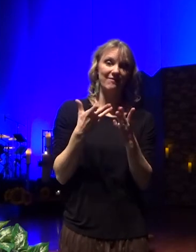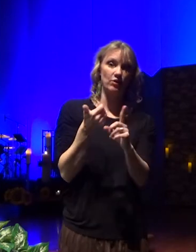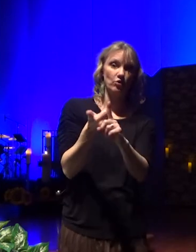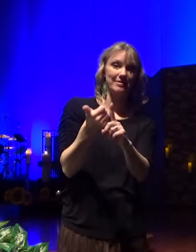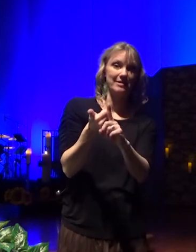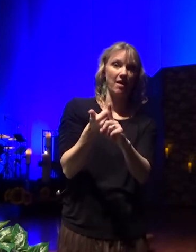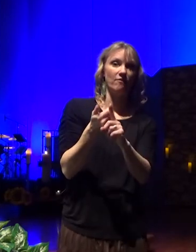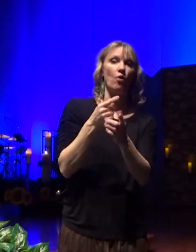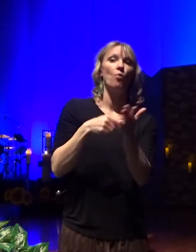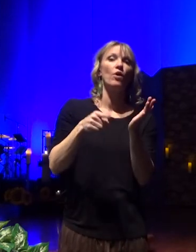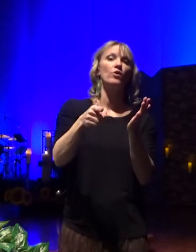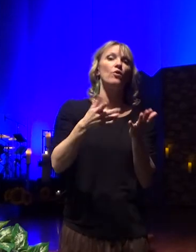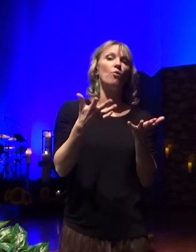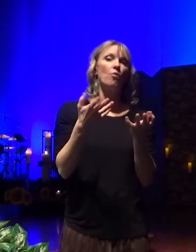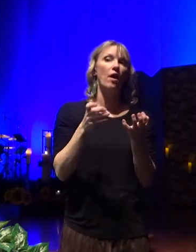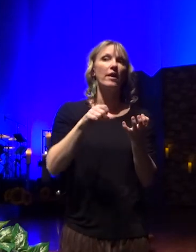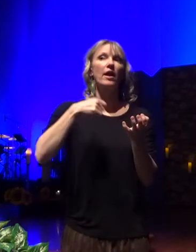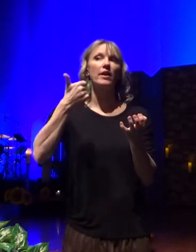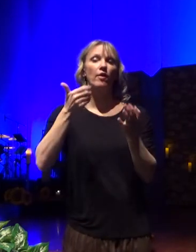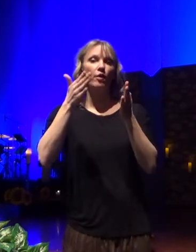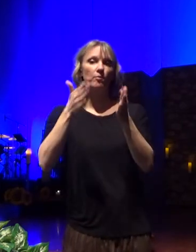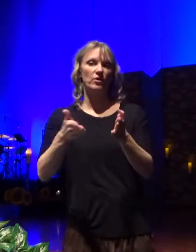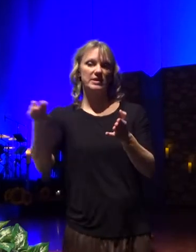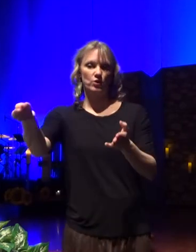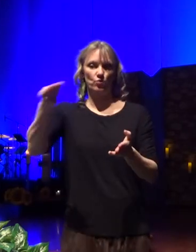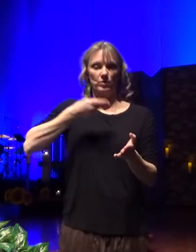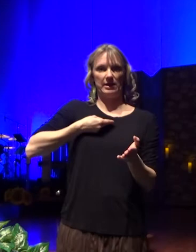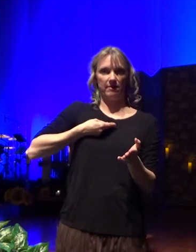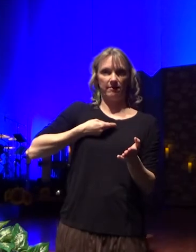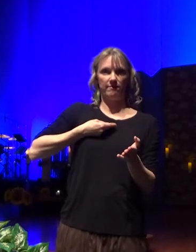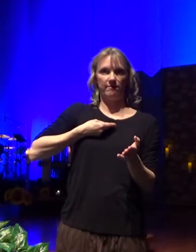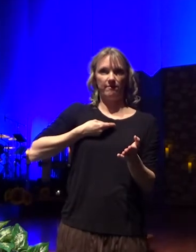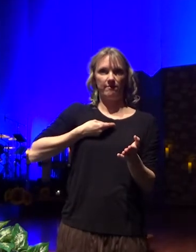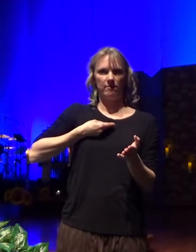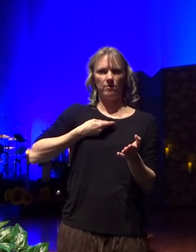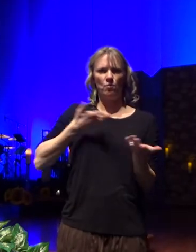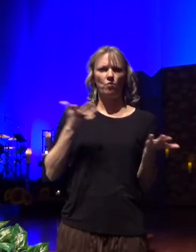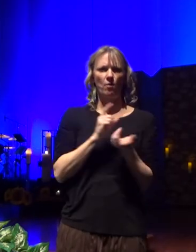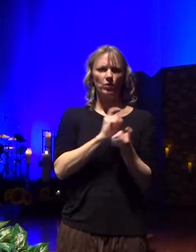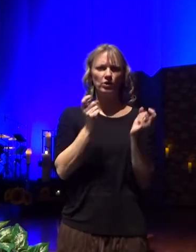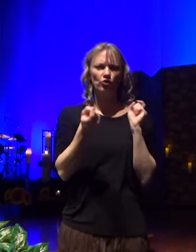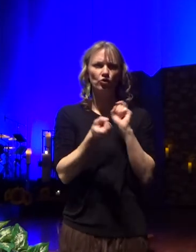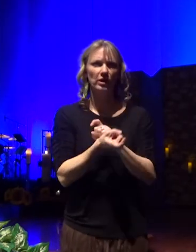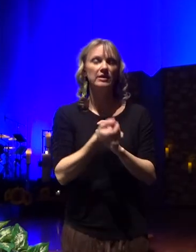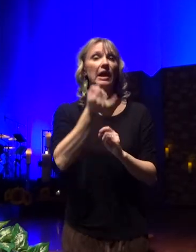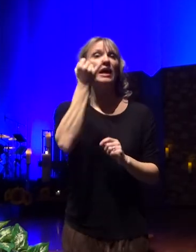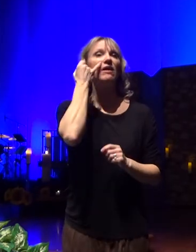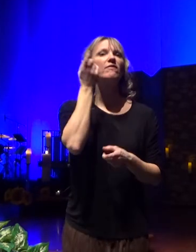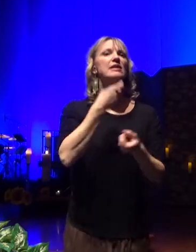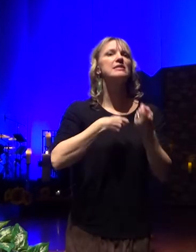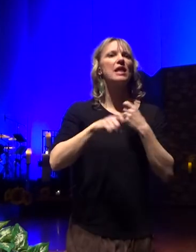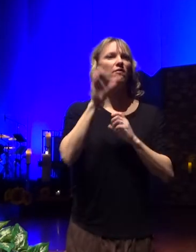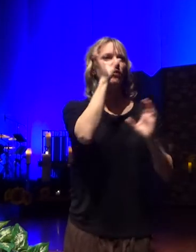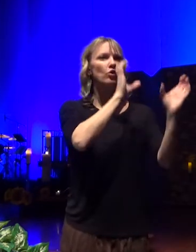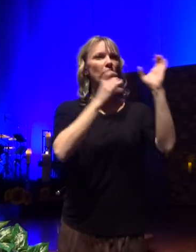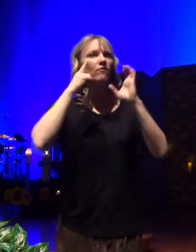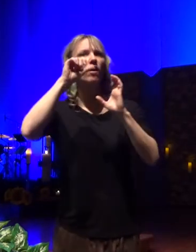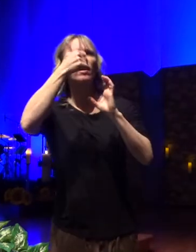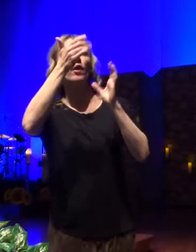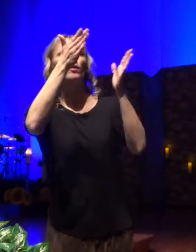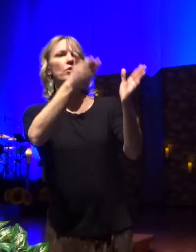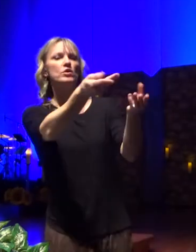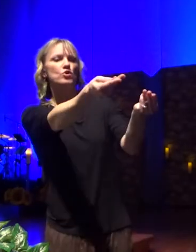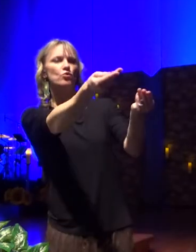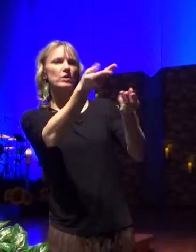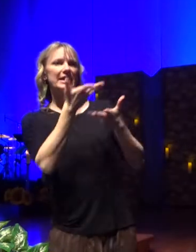to yourself the things you want someone else to give you." What would change is if instead of looking to other